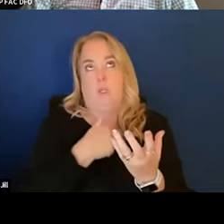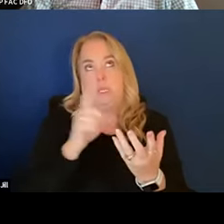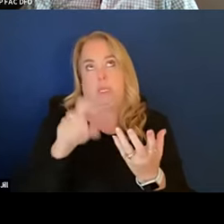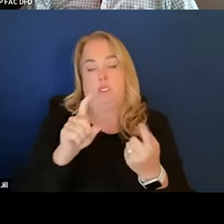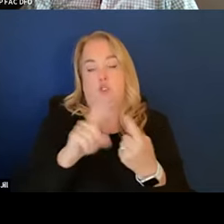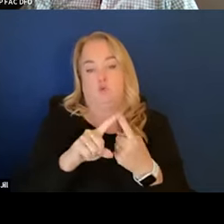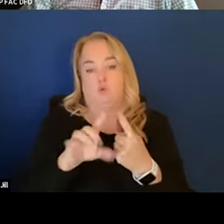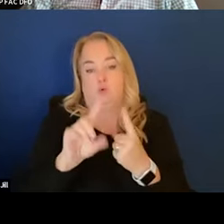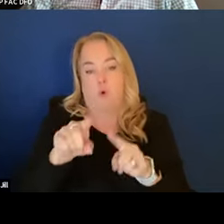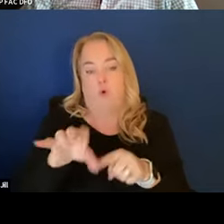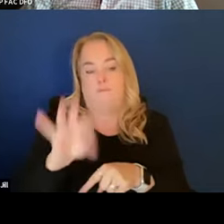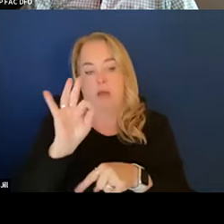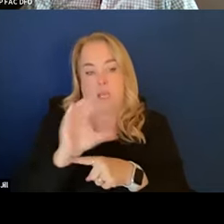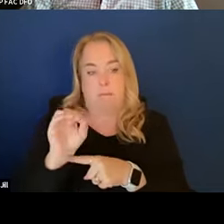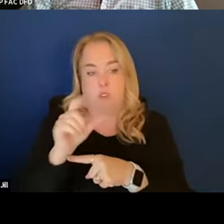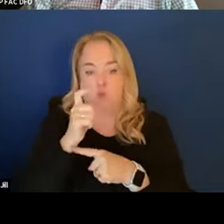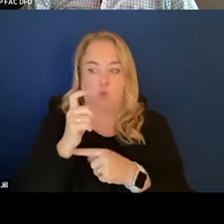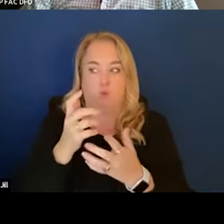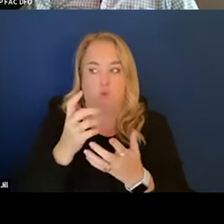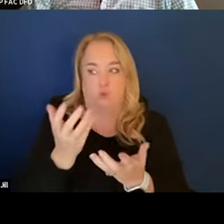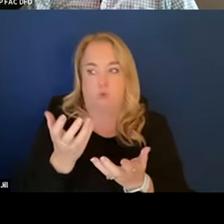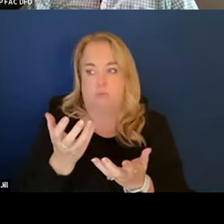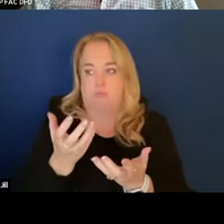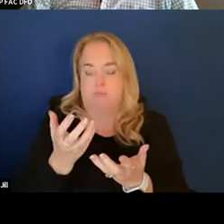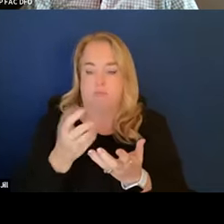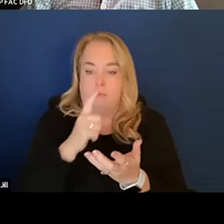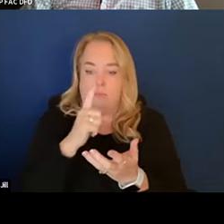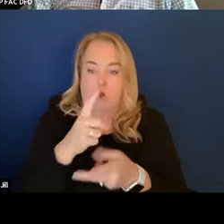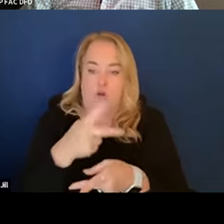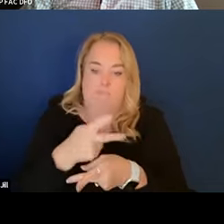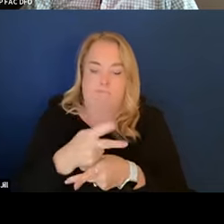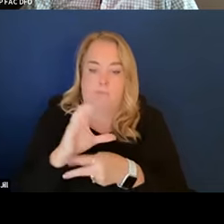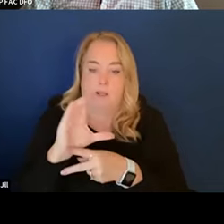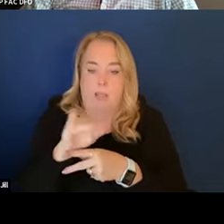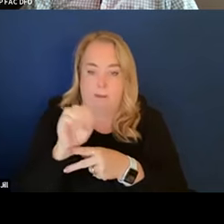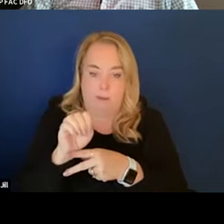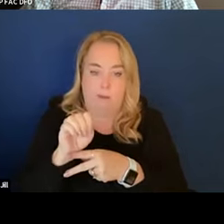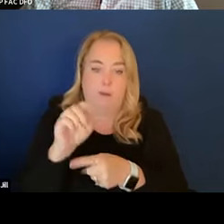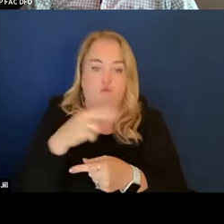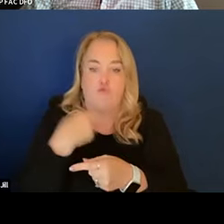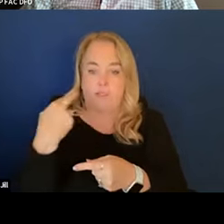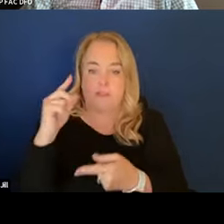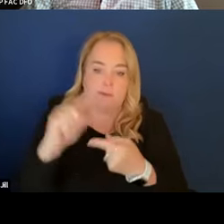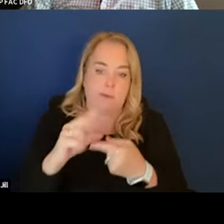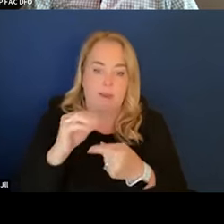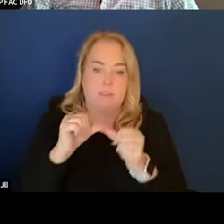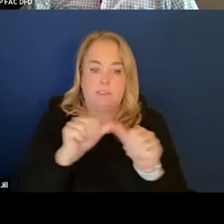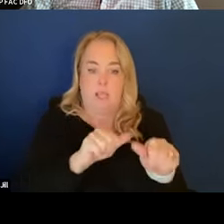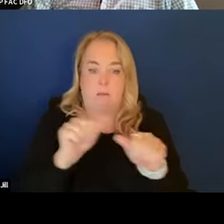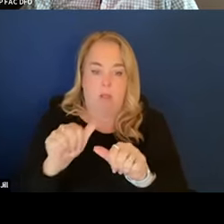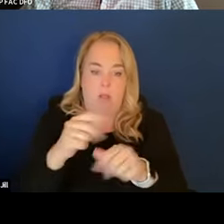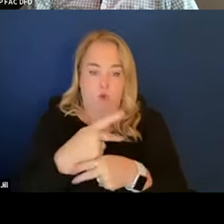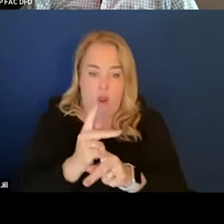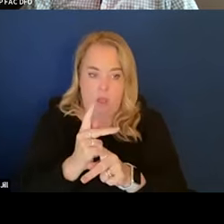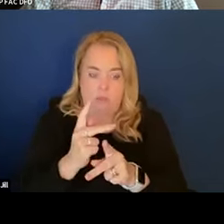out and find companies that are dealing with climate risk mitigation and sustainable products, how would you begin